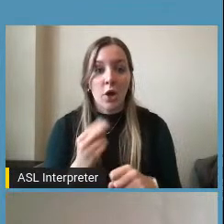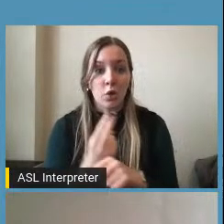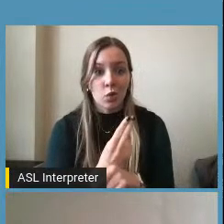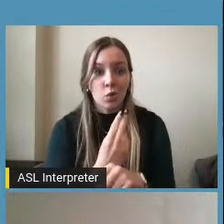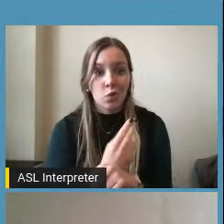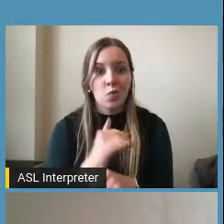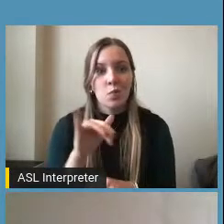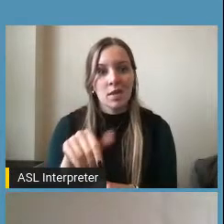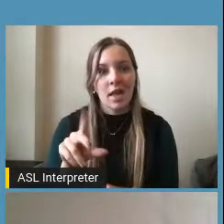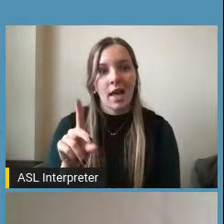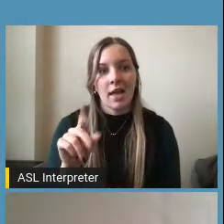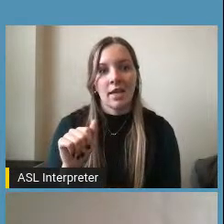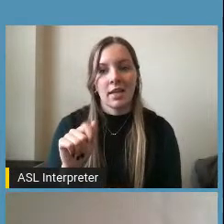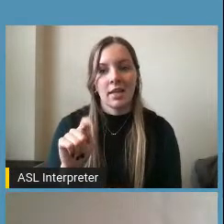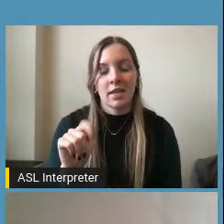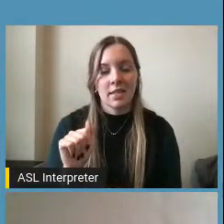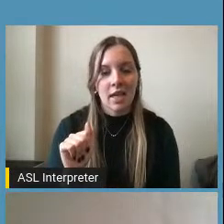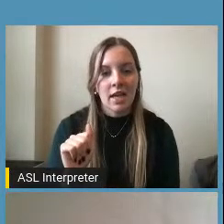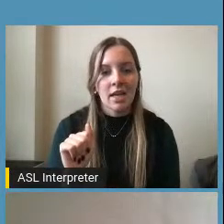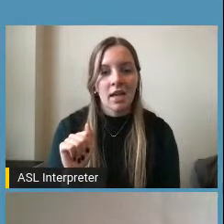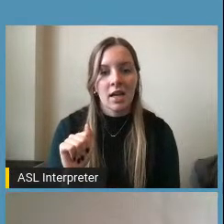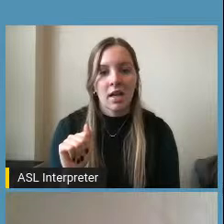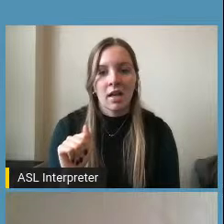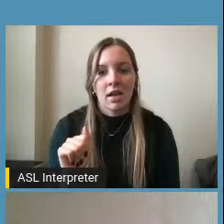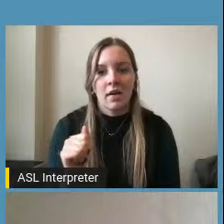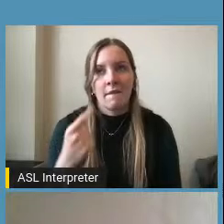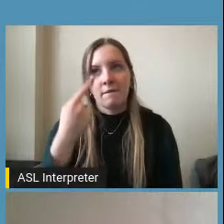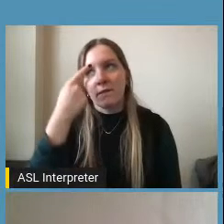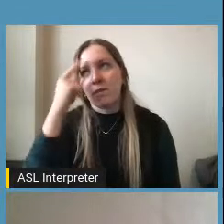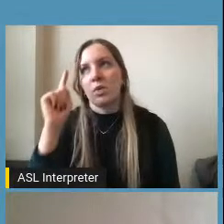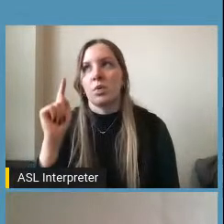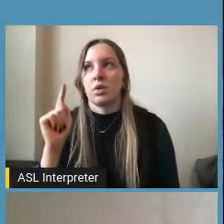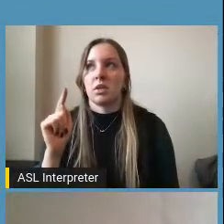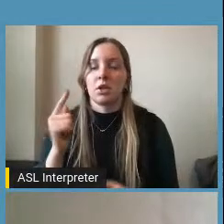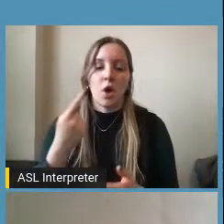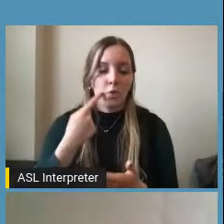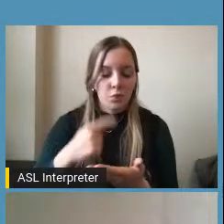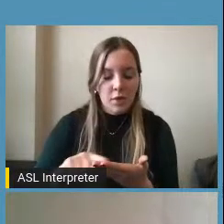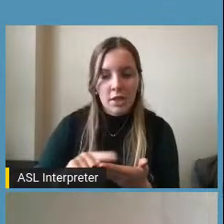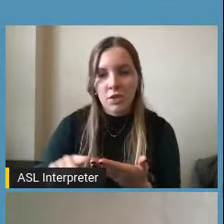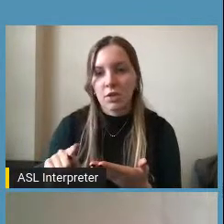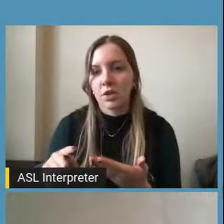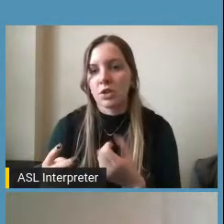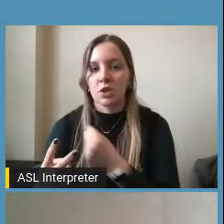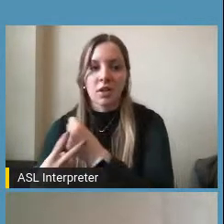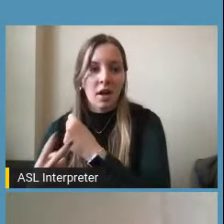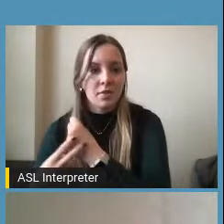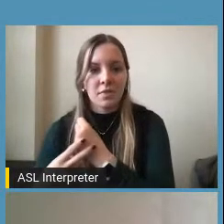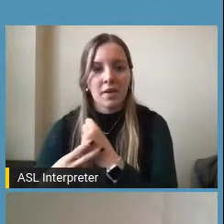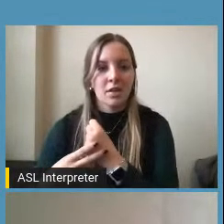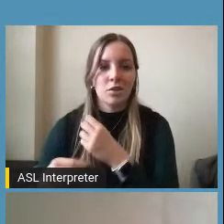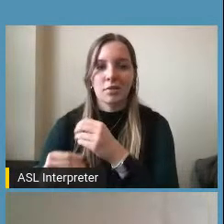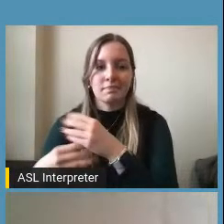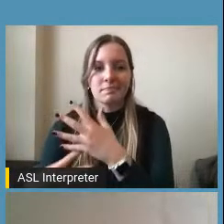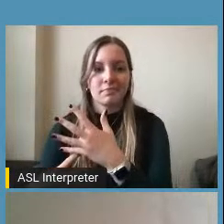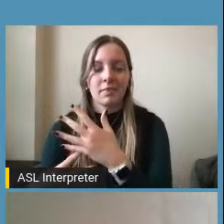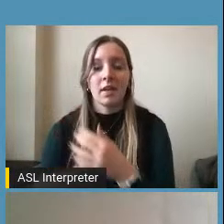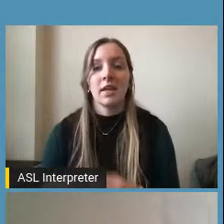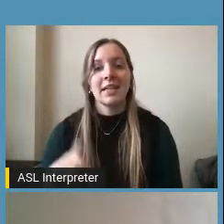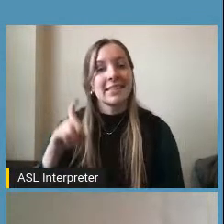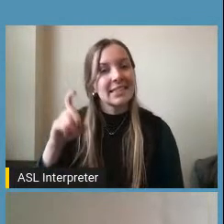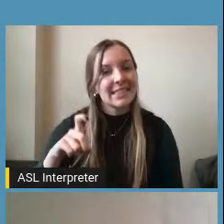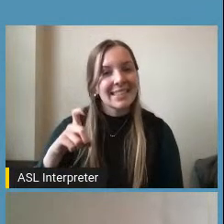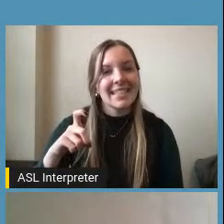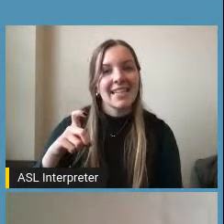for research or for conservation or tracking change or so forth, then you really need to understand what's been done to the